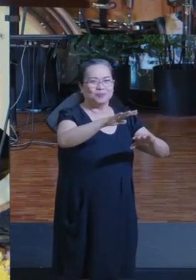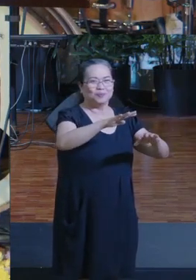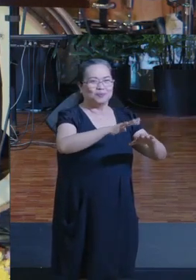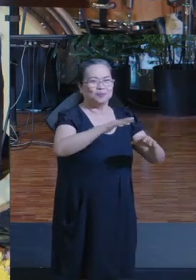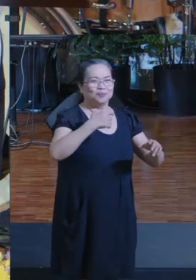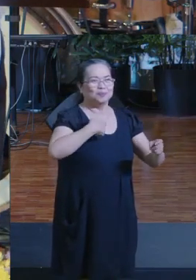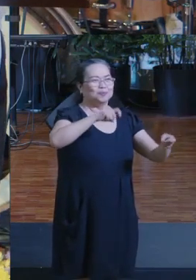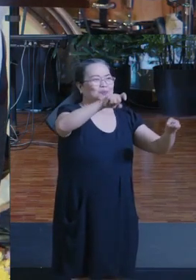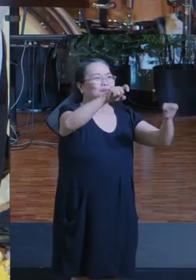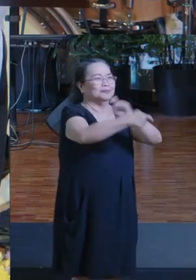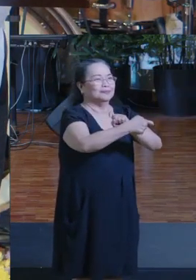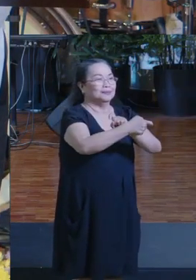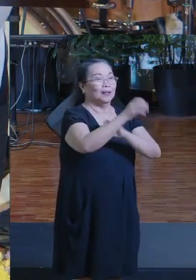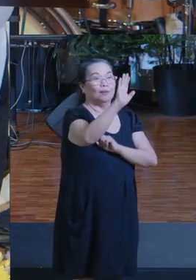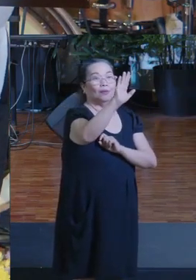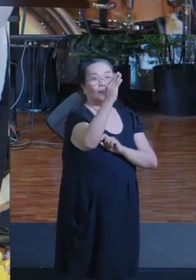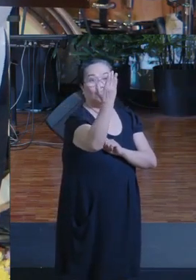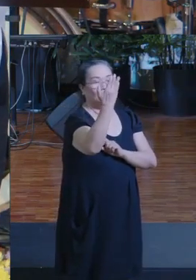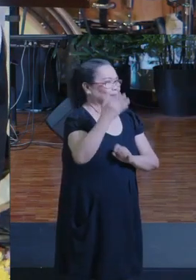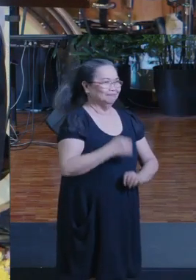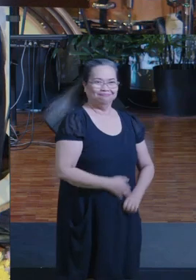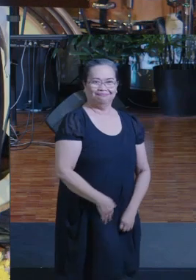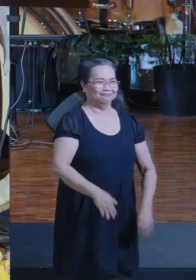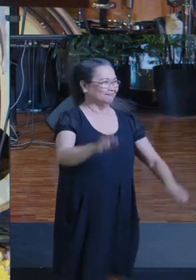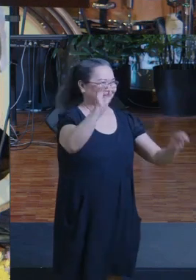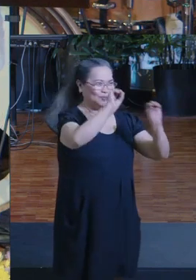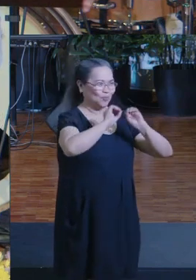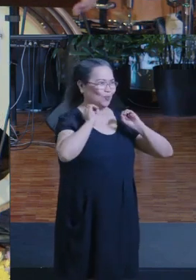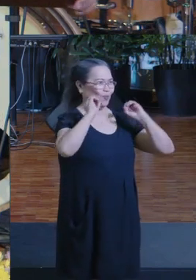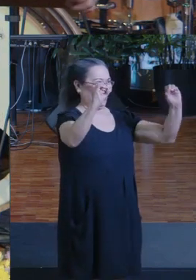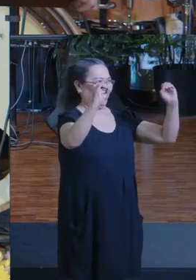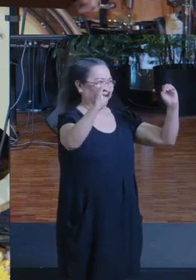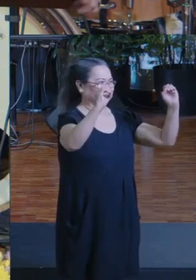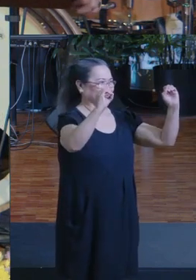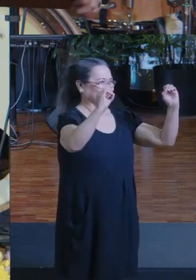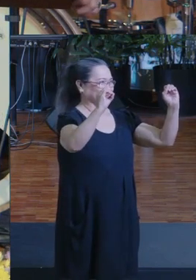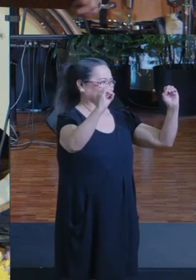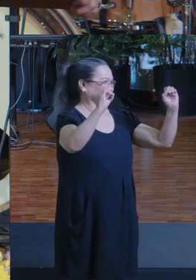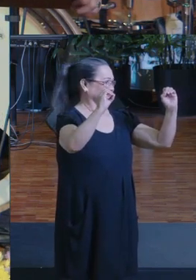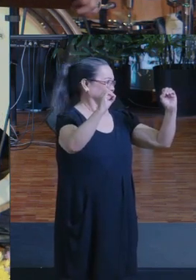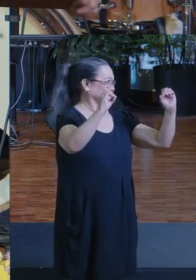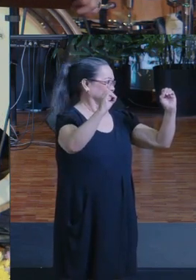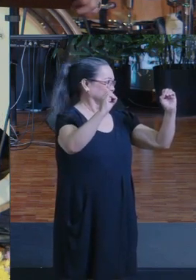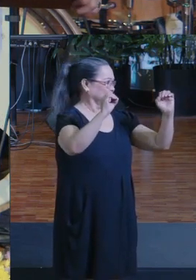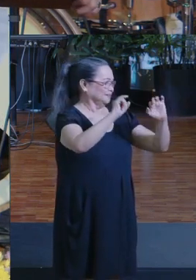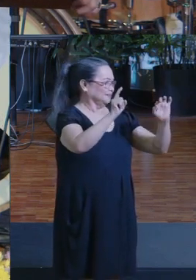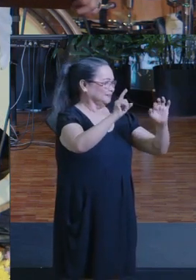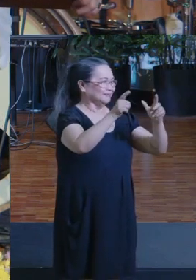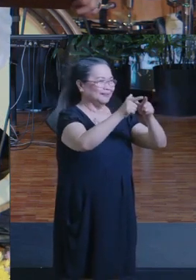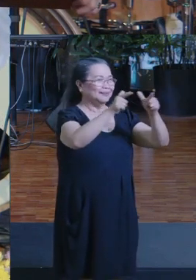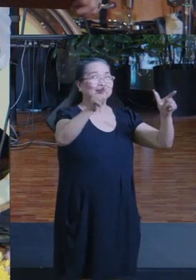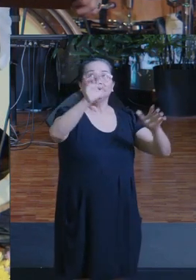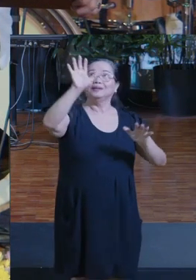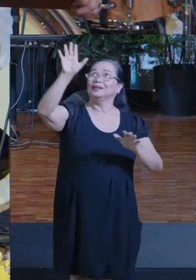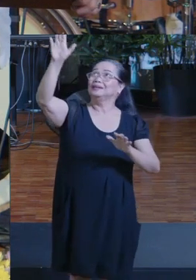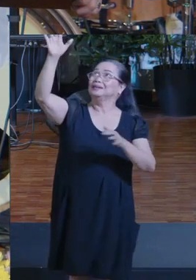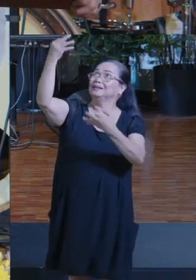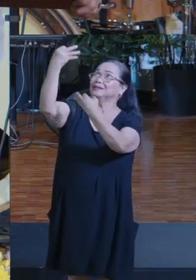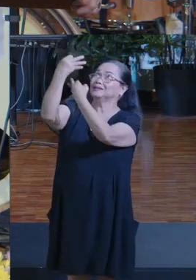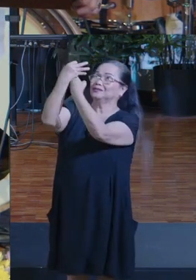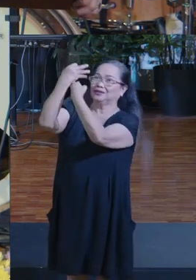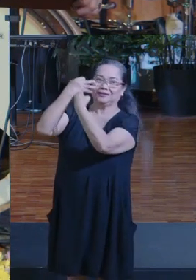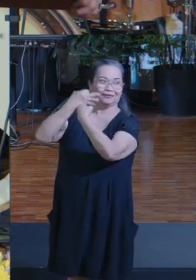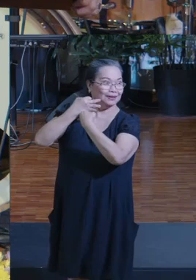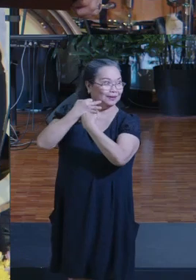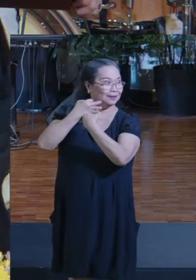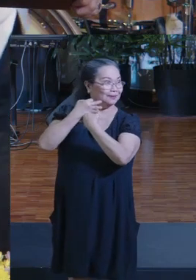of turning. Doon po natin nakuha yung lyrics ng Great is Thy Faithfulness.